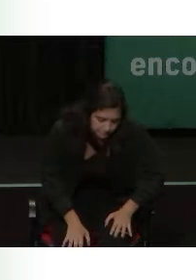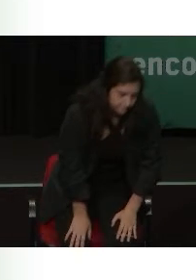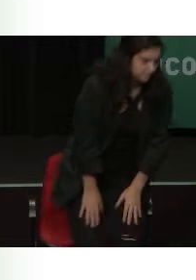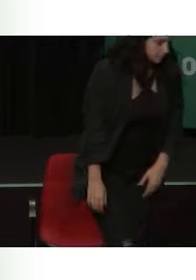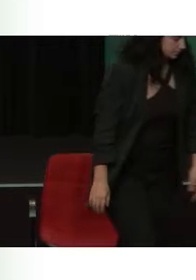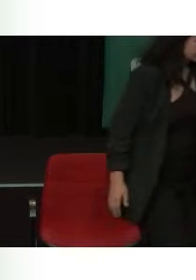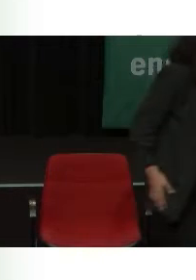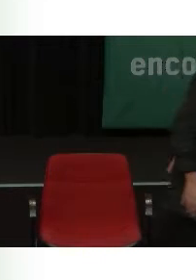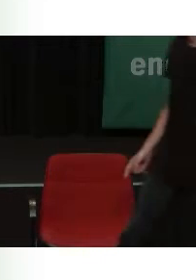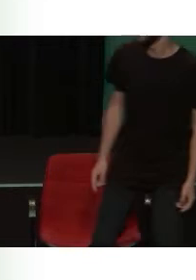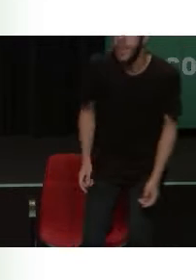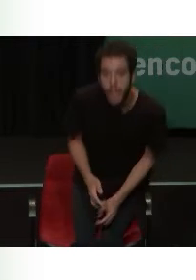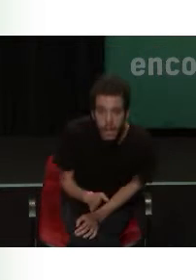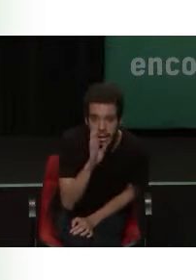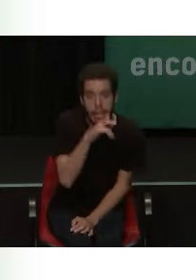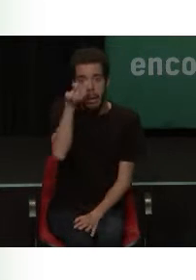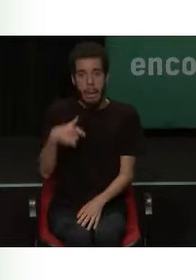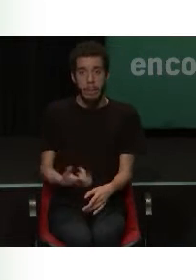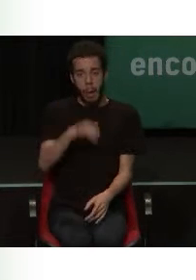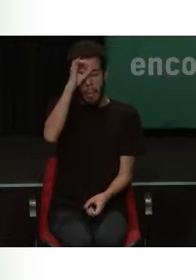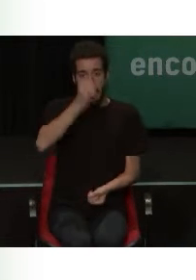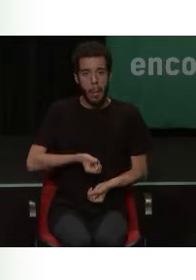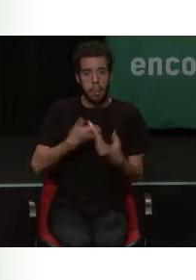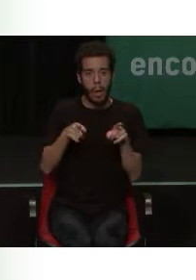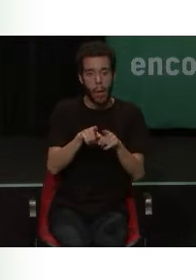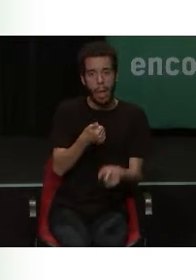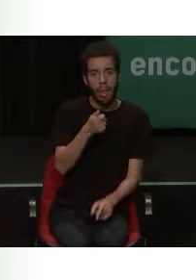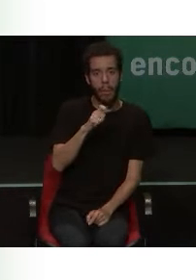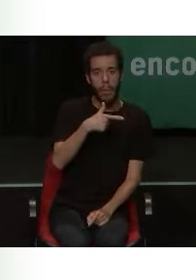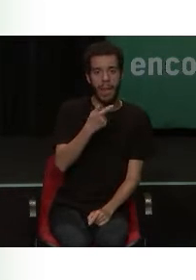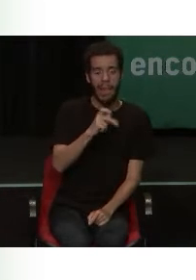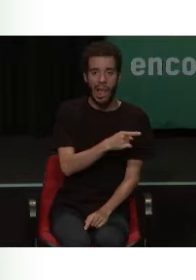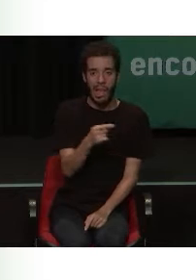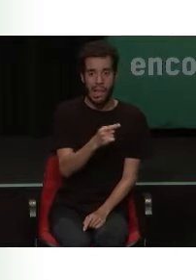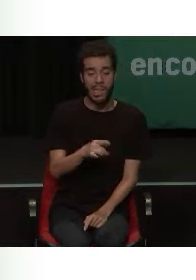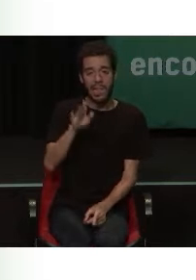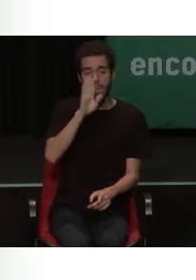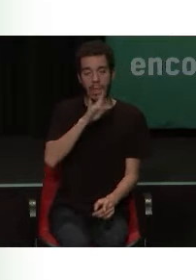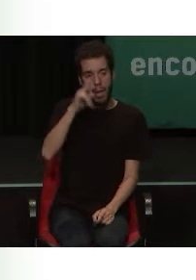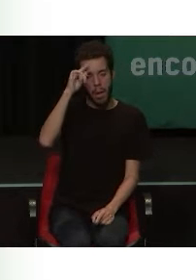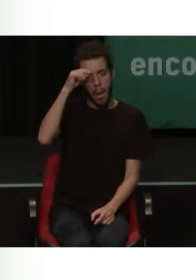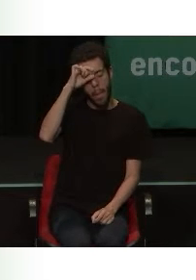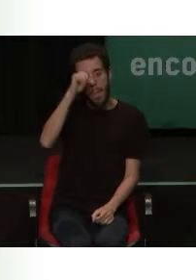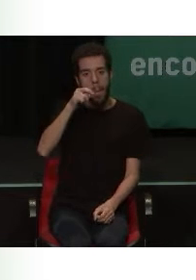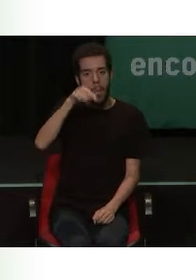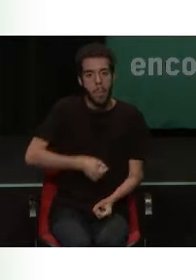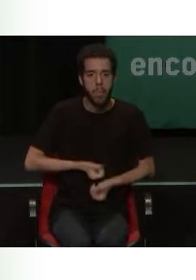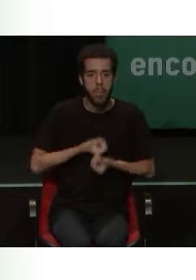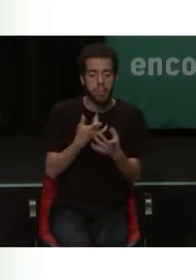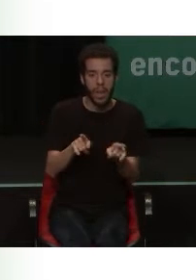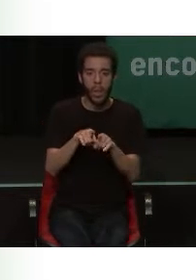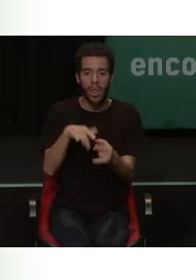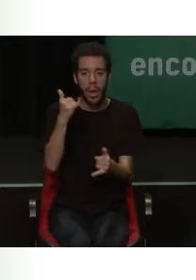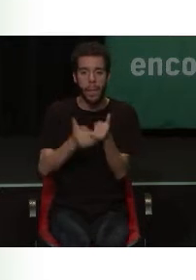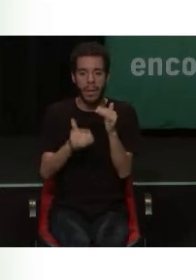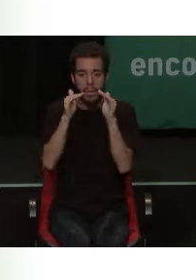or impulsiveness, the more impulsiveness, negative beta, less